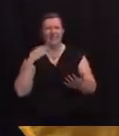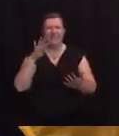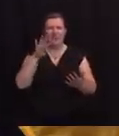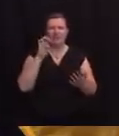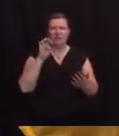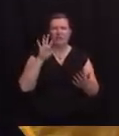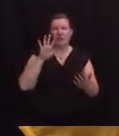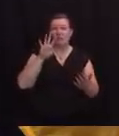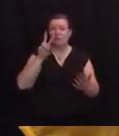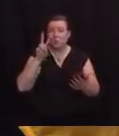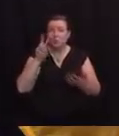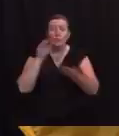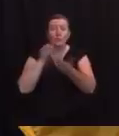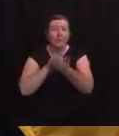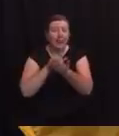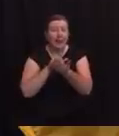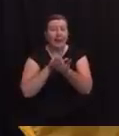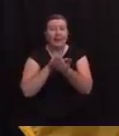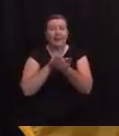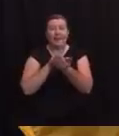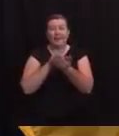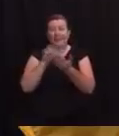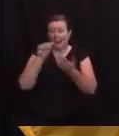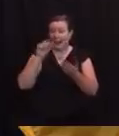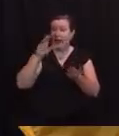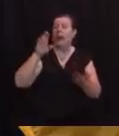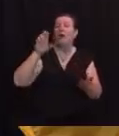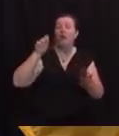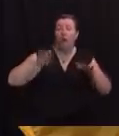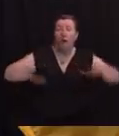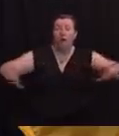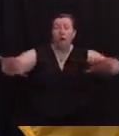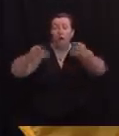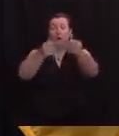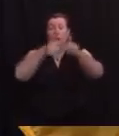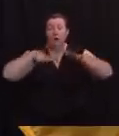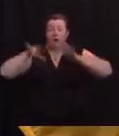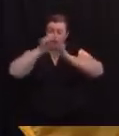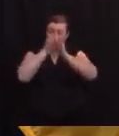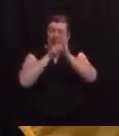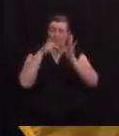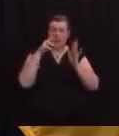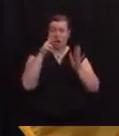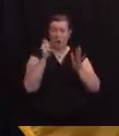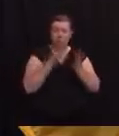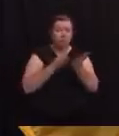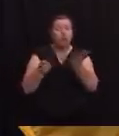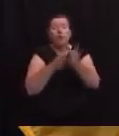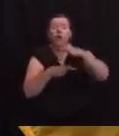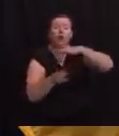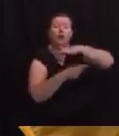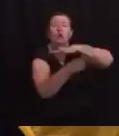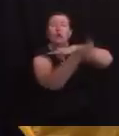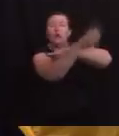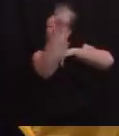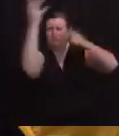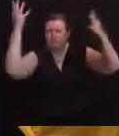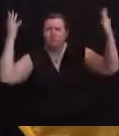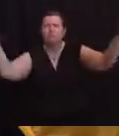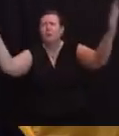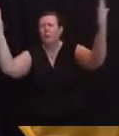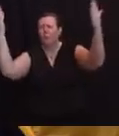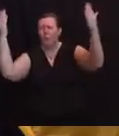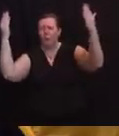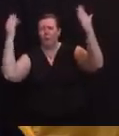452,000 acres of state parks, forests, historic sites, and beaches. They are there for you, and we thank you for getting